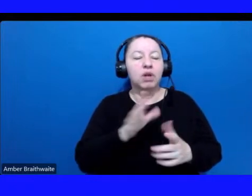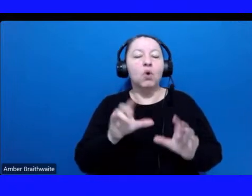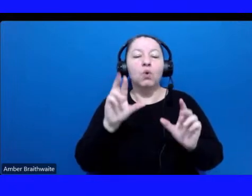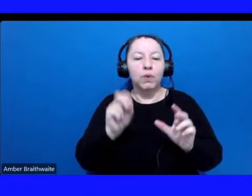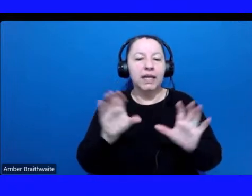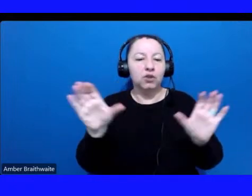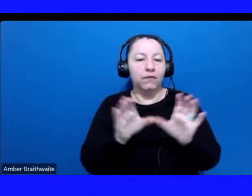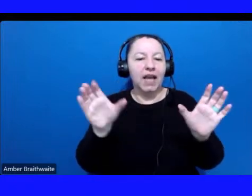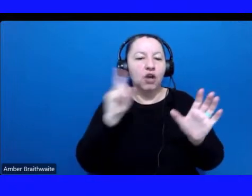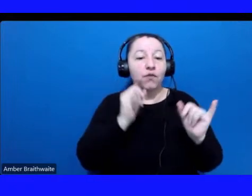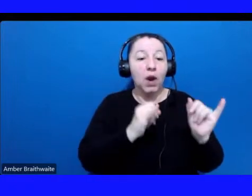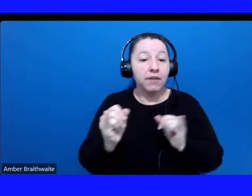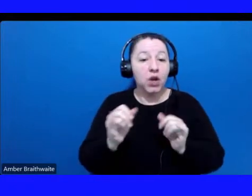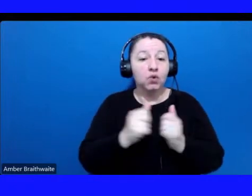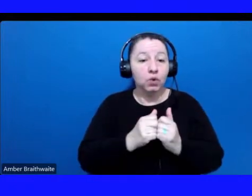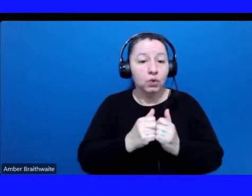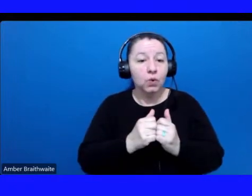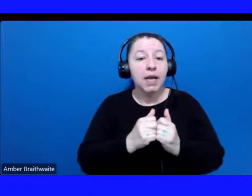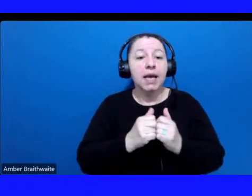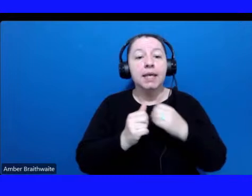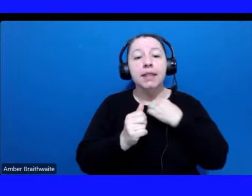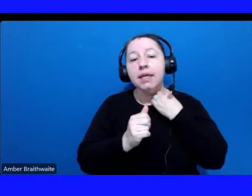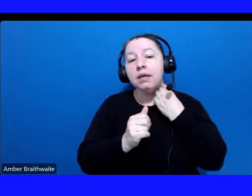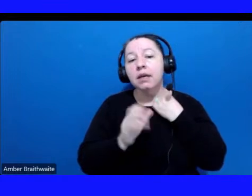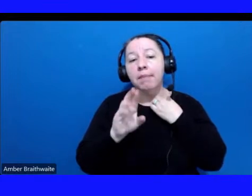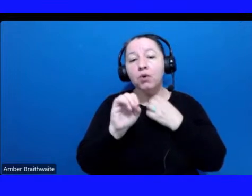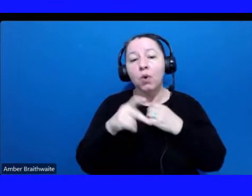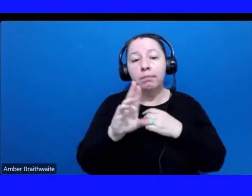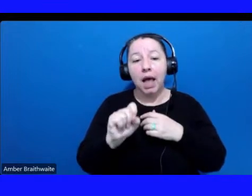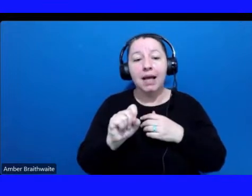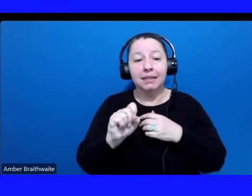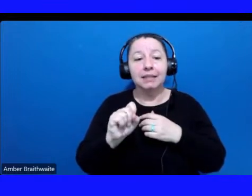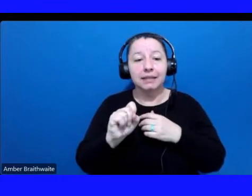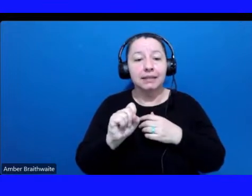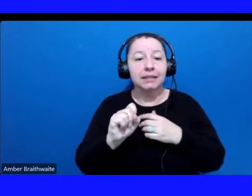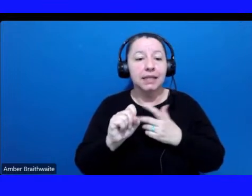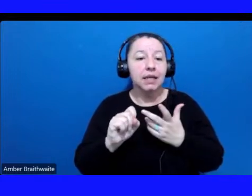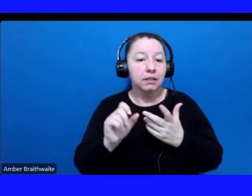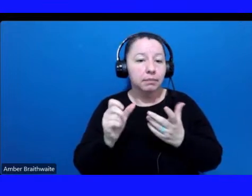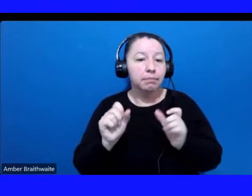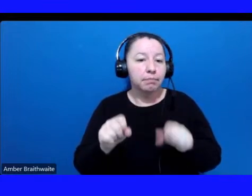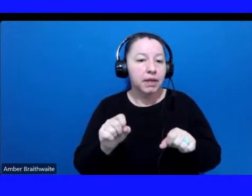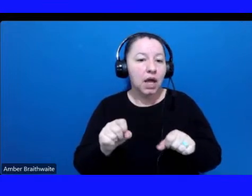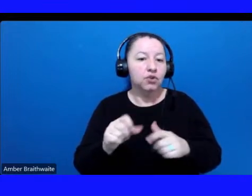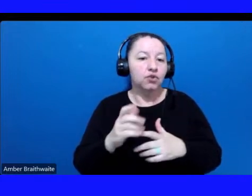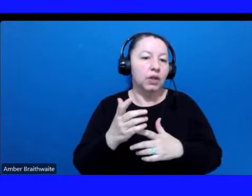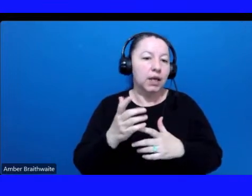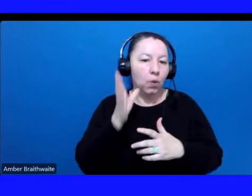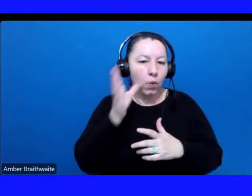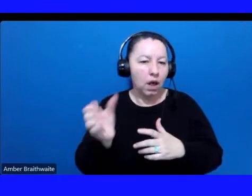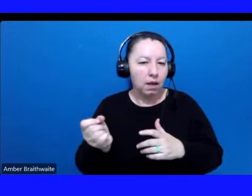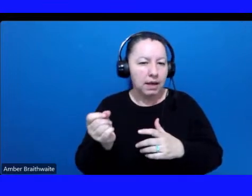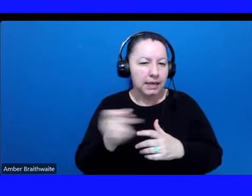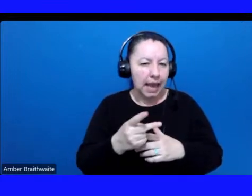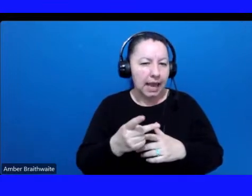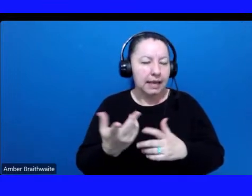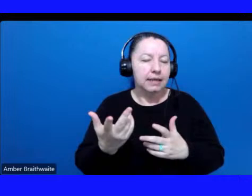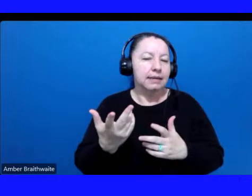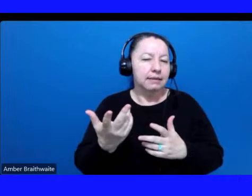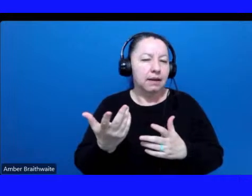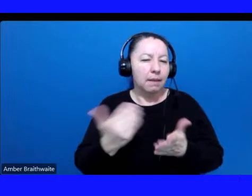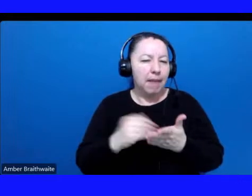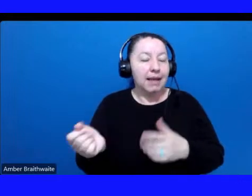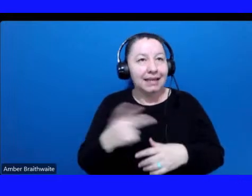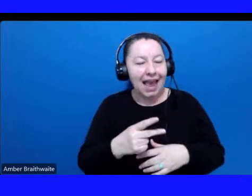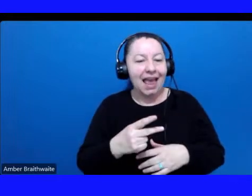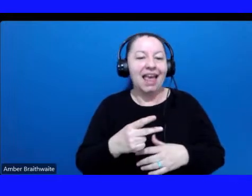have impact on those individuals who are enrolled in qualified health plans and other plans like Metroplus Gold,